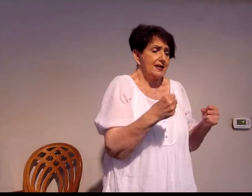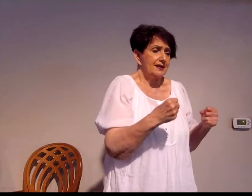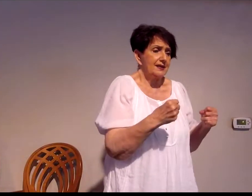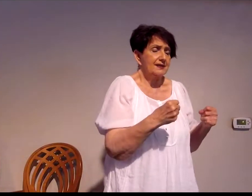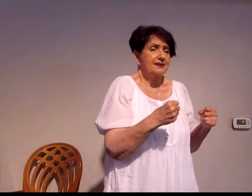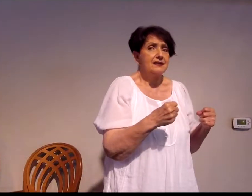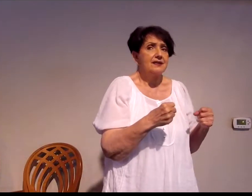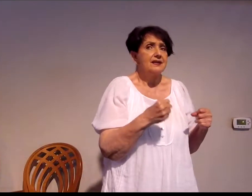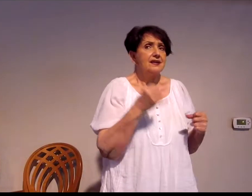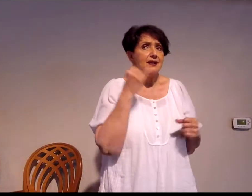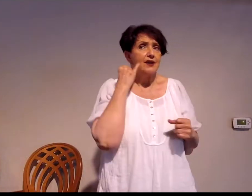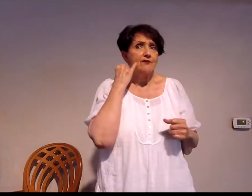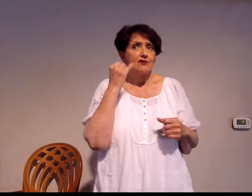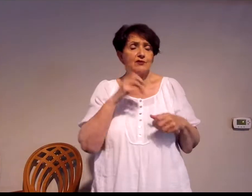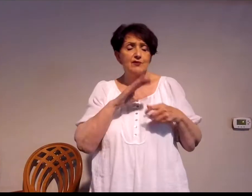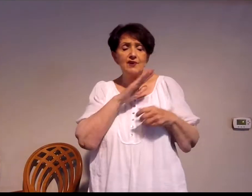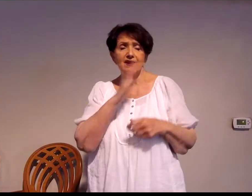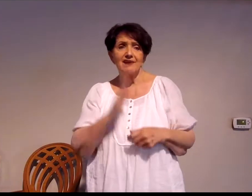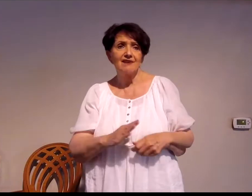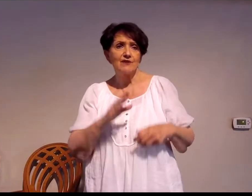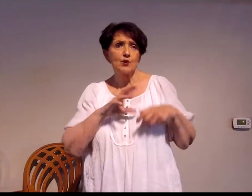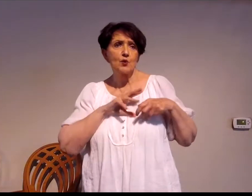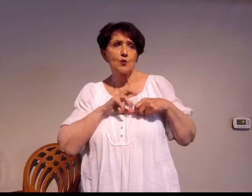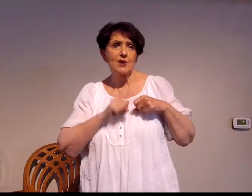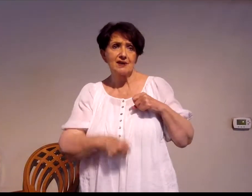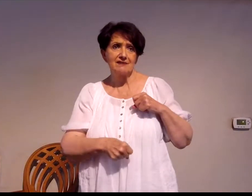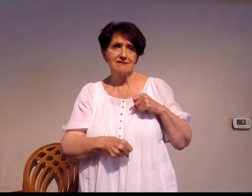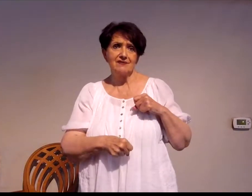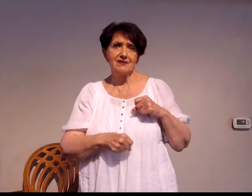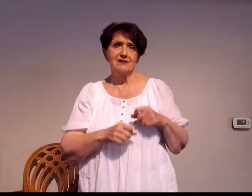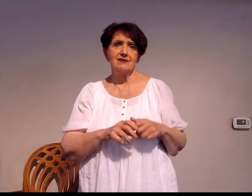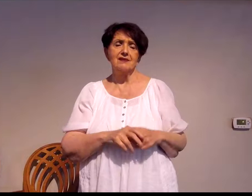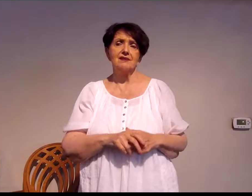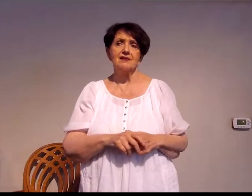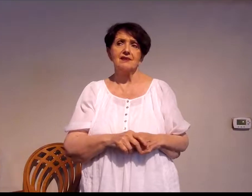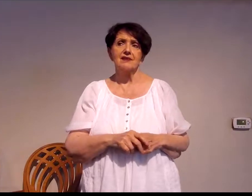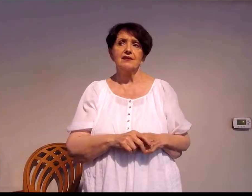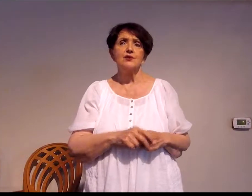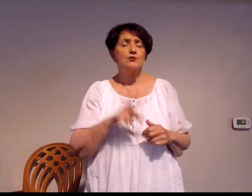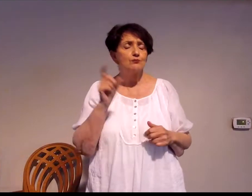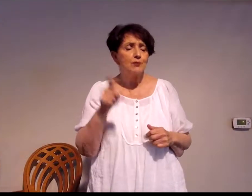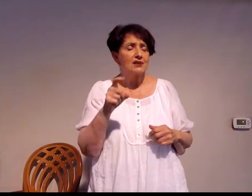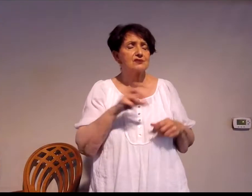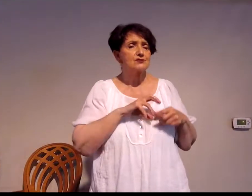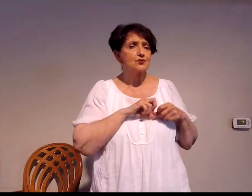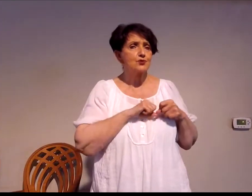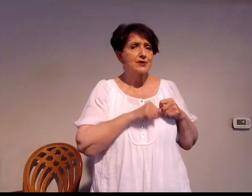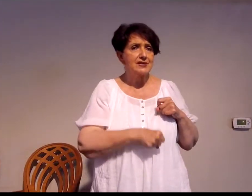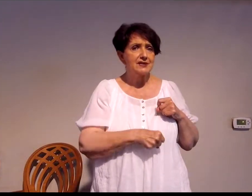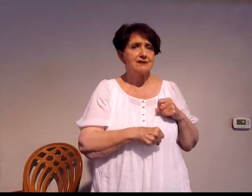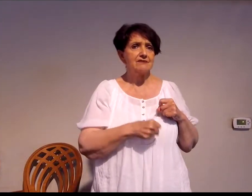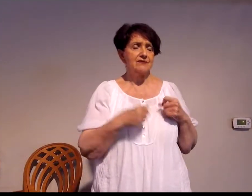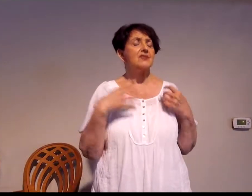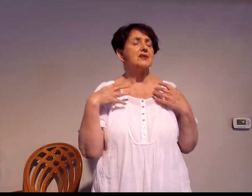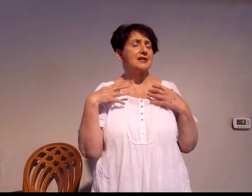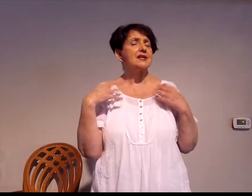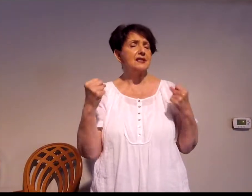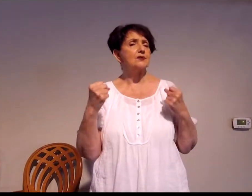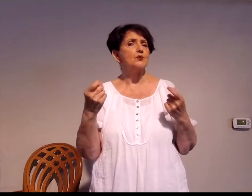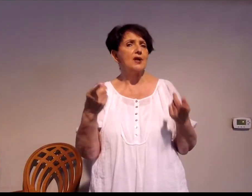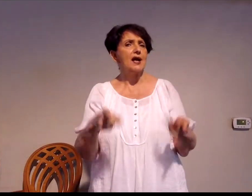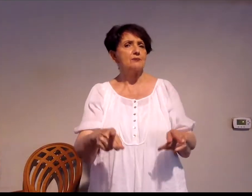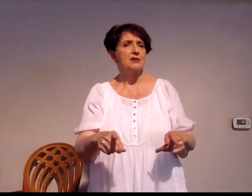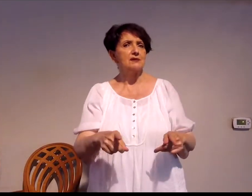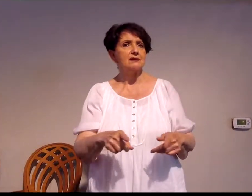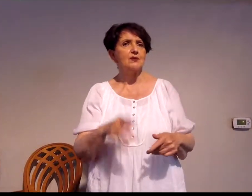it. We can't heal if we can't grieve. And we know how strong forgiveness is.